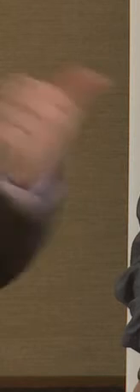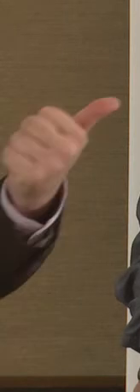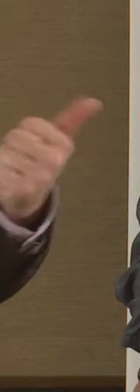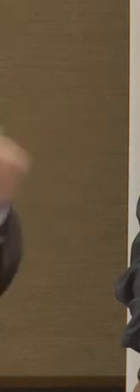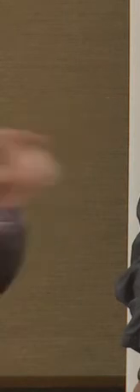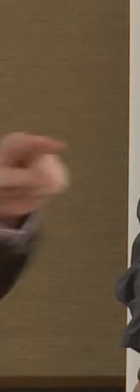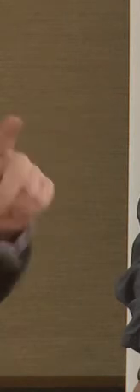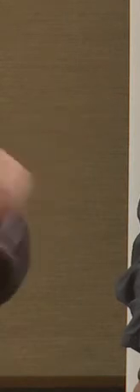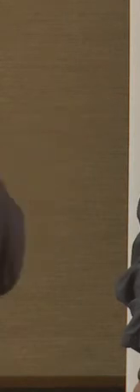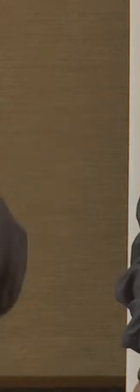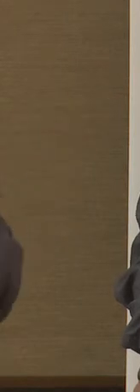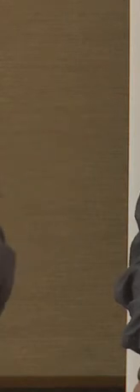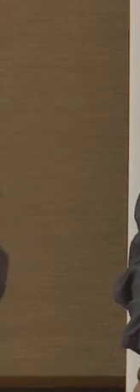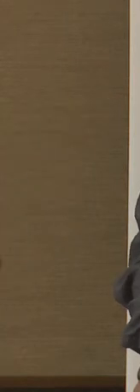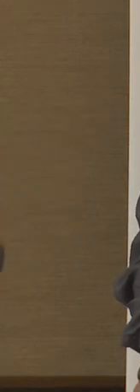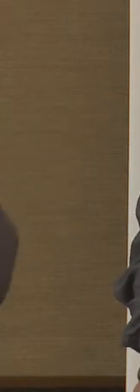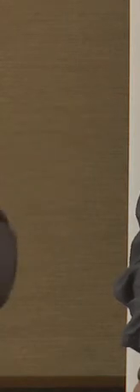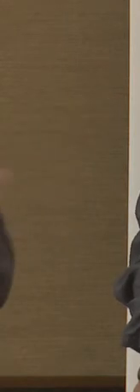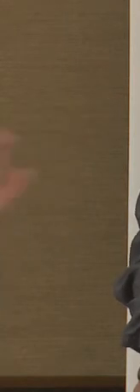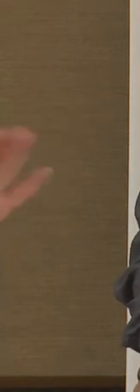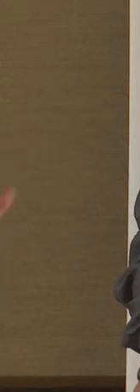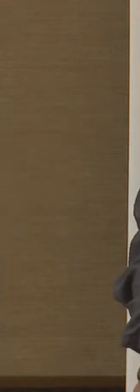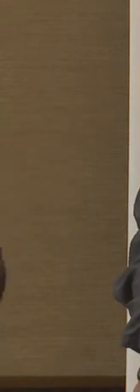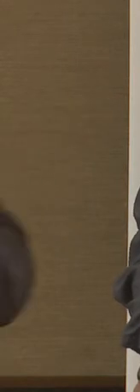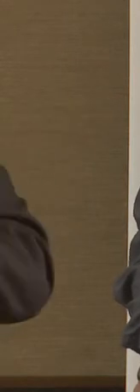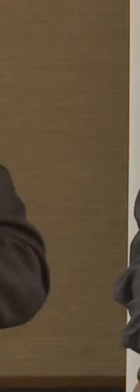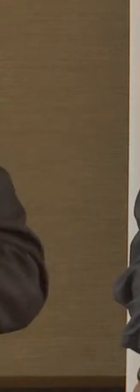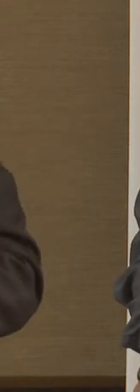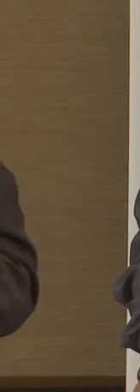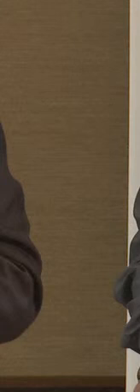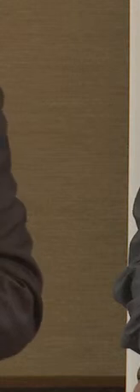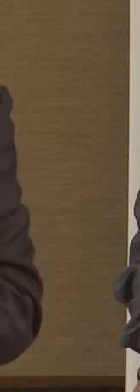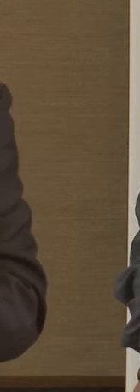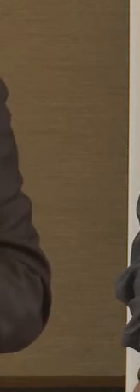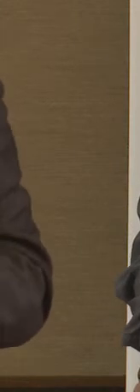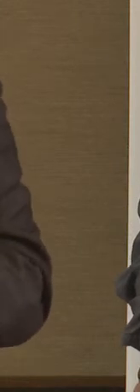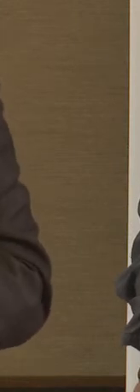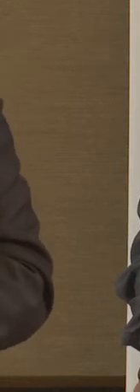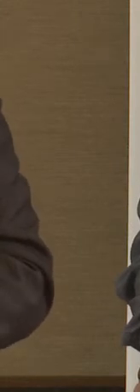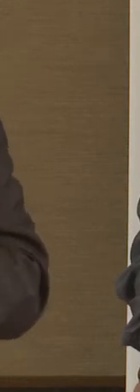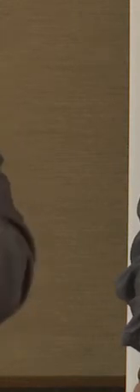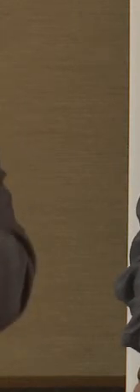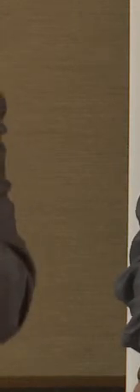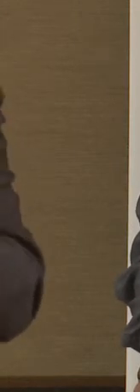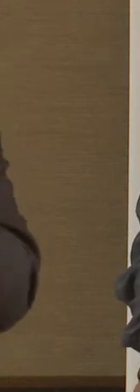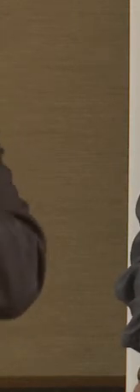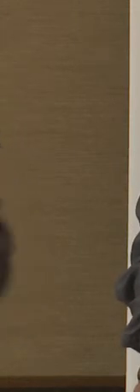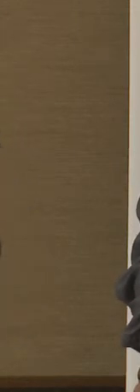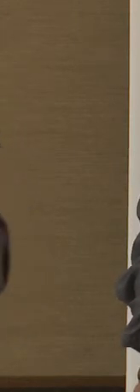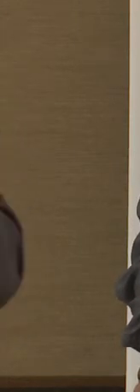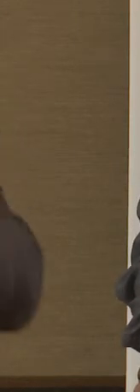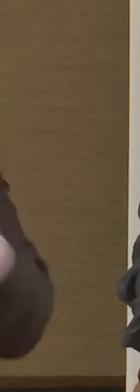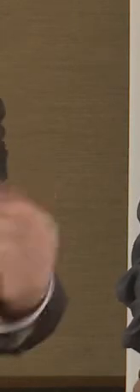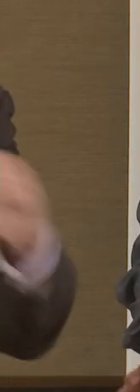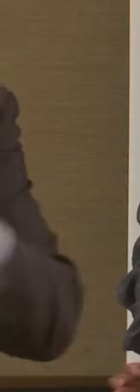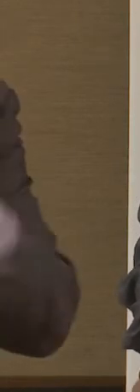around the attitudes and mindset of the policy designers, the service deliverers, the